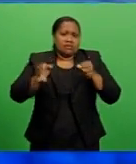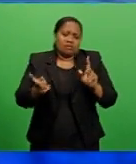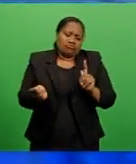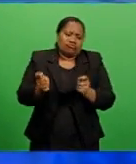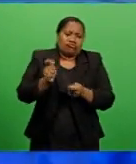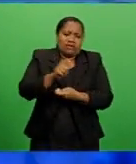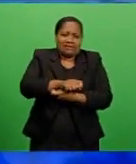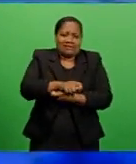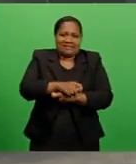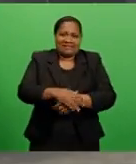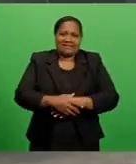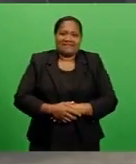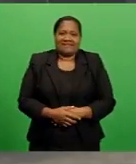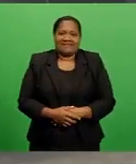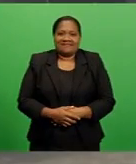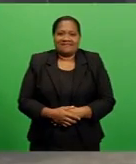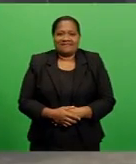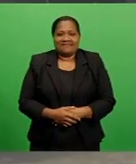his approach.